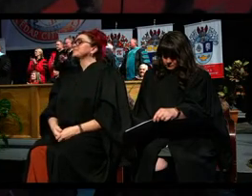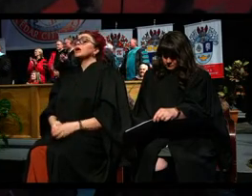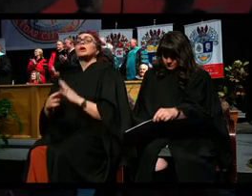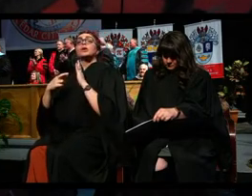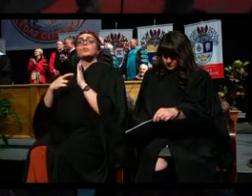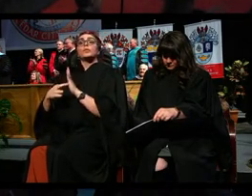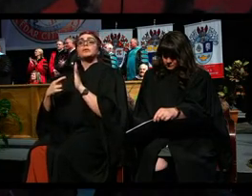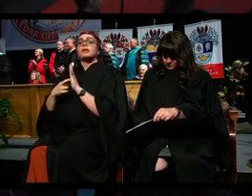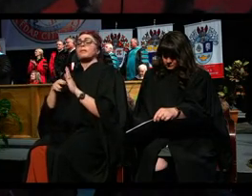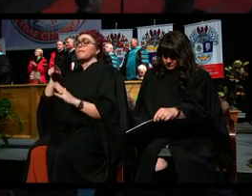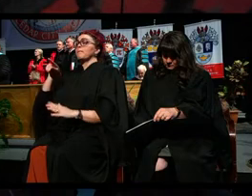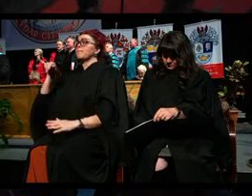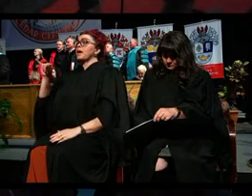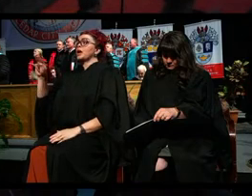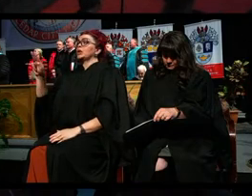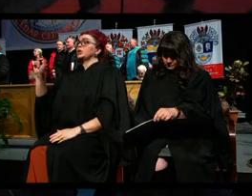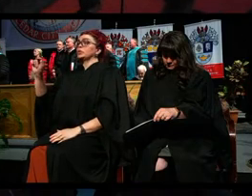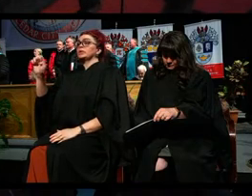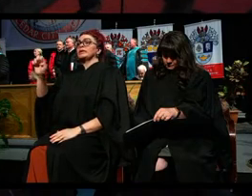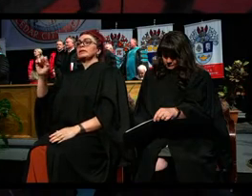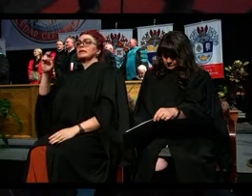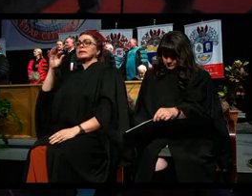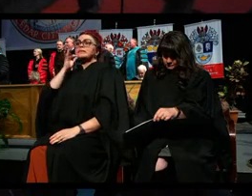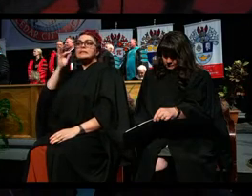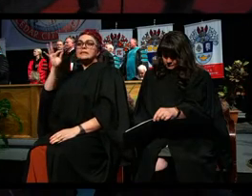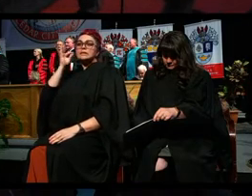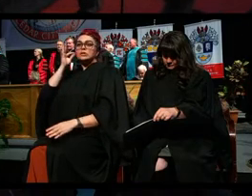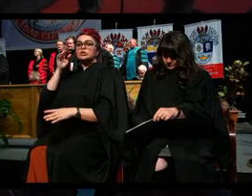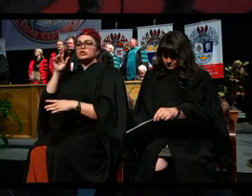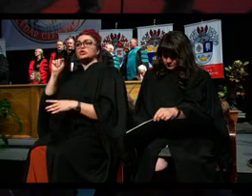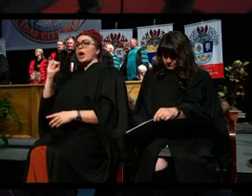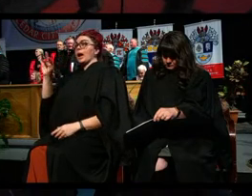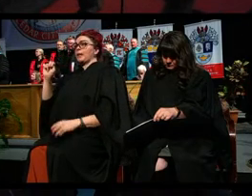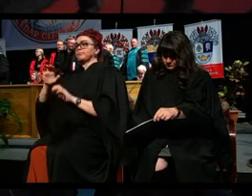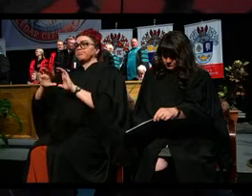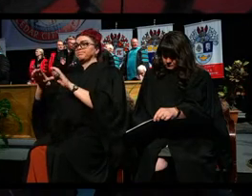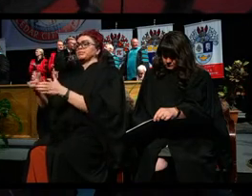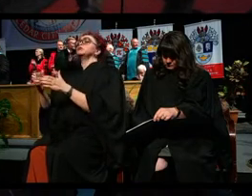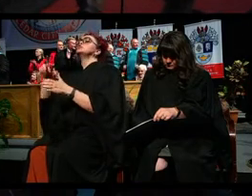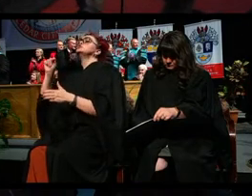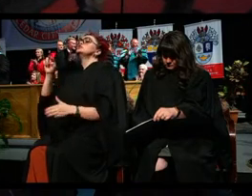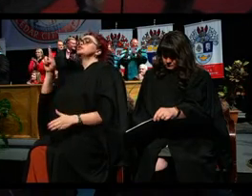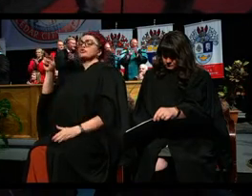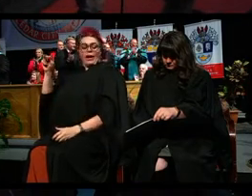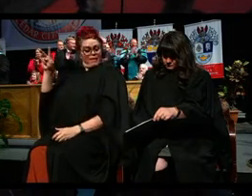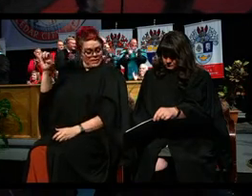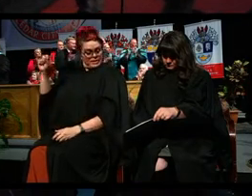Representing the Paiute Indian Tribe of Utah, Travis N. Parachance.